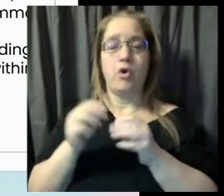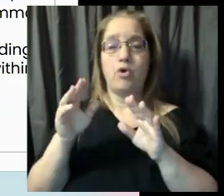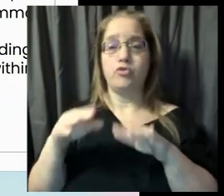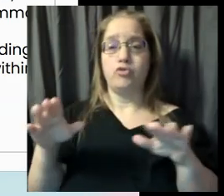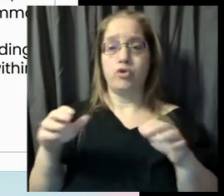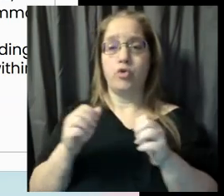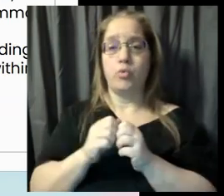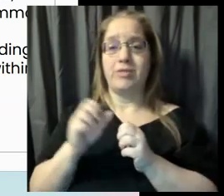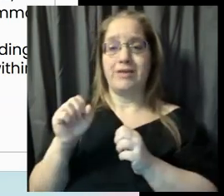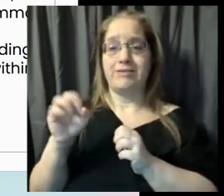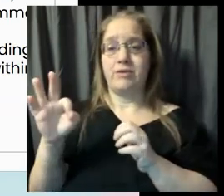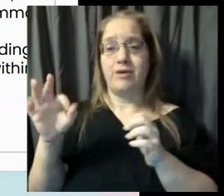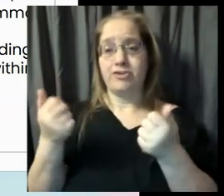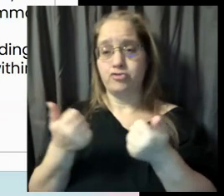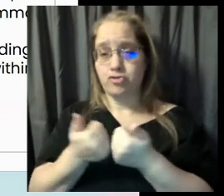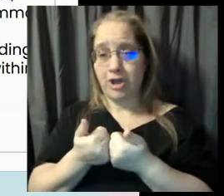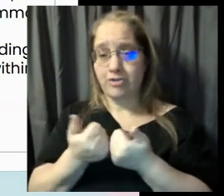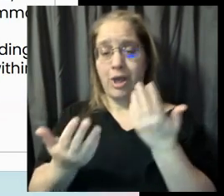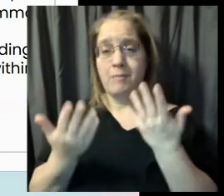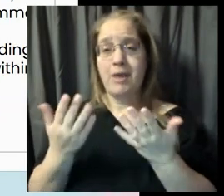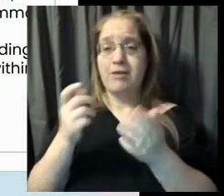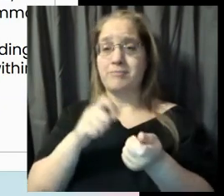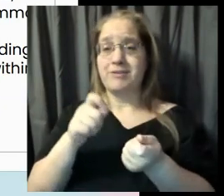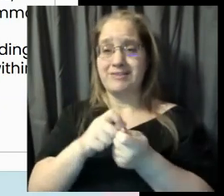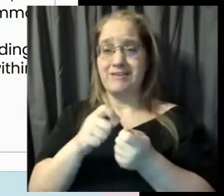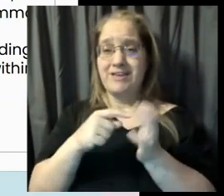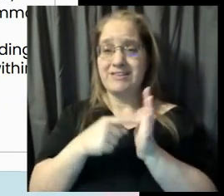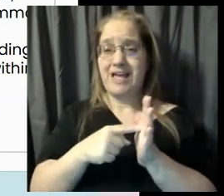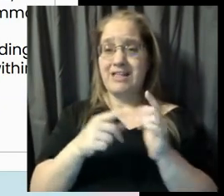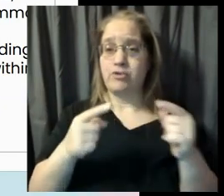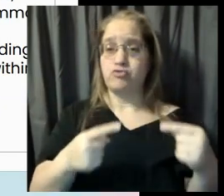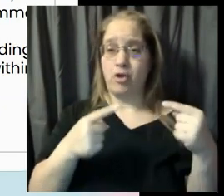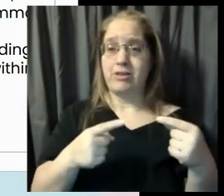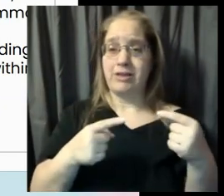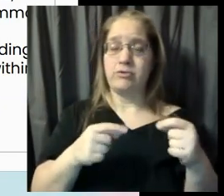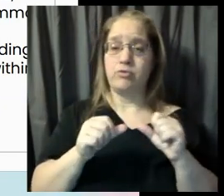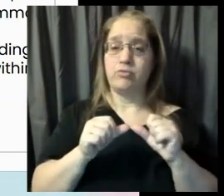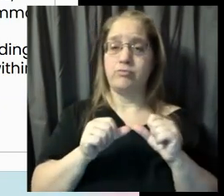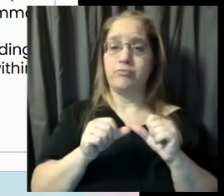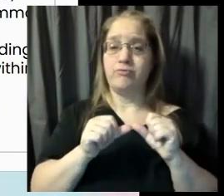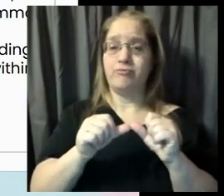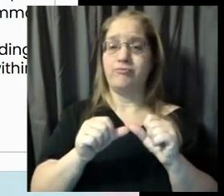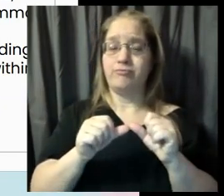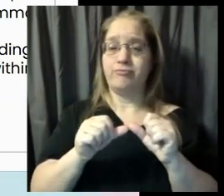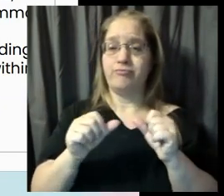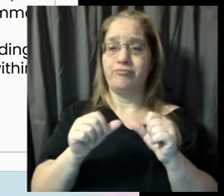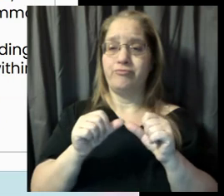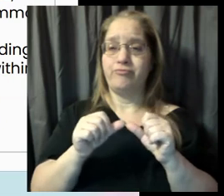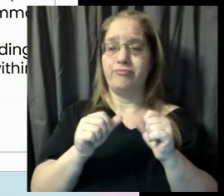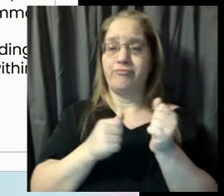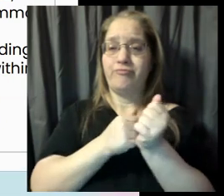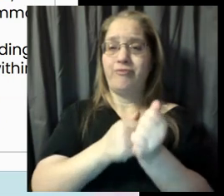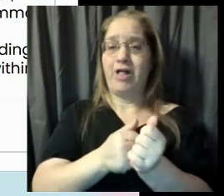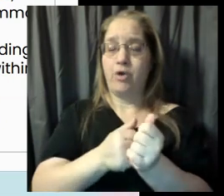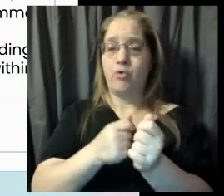function challenges may show specific signs, such as struggling to follow routines, managing emotions, or adapting